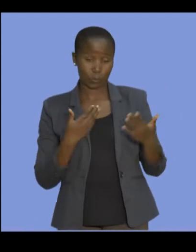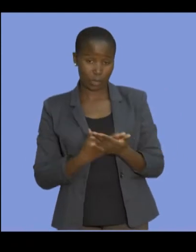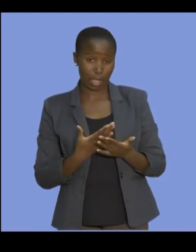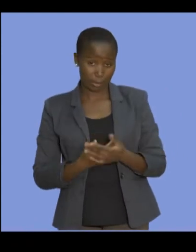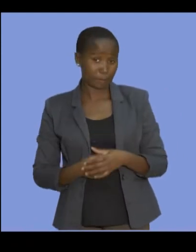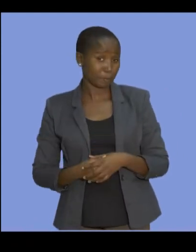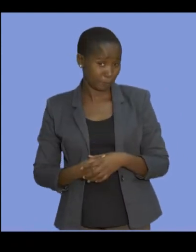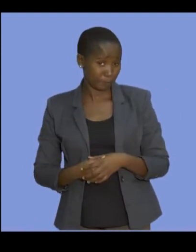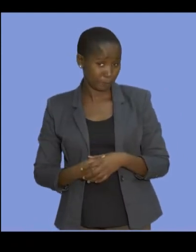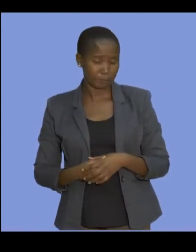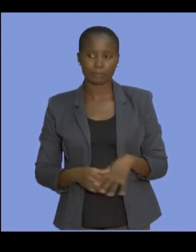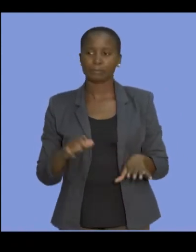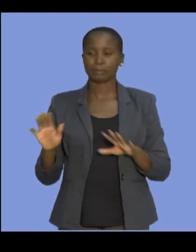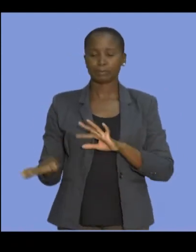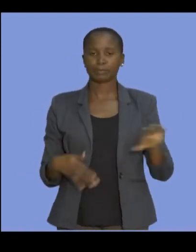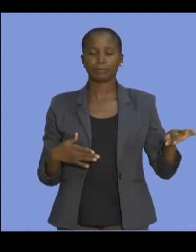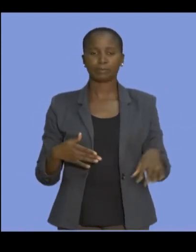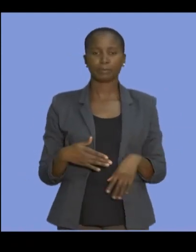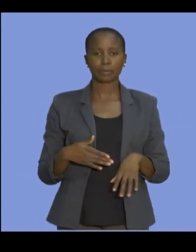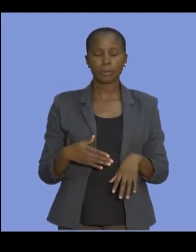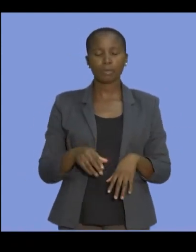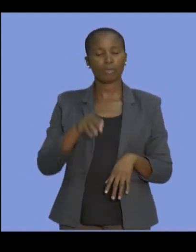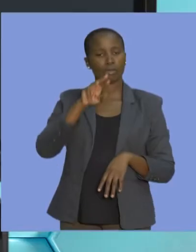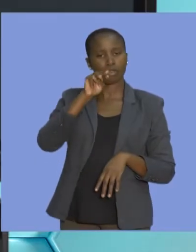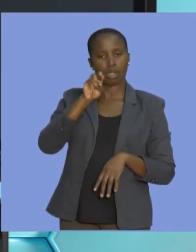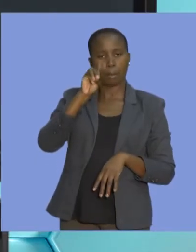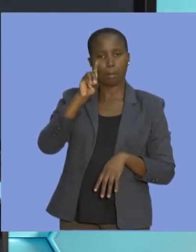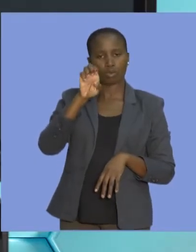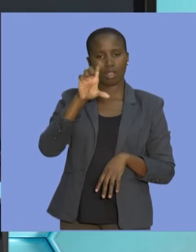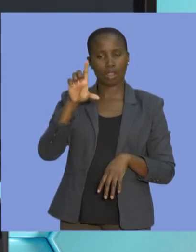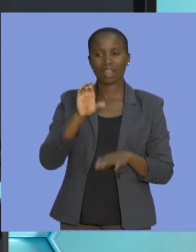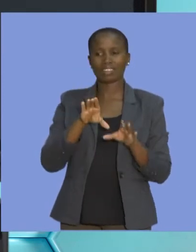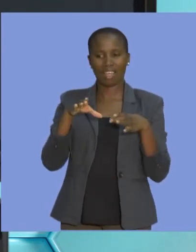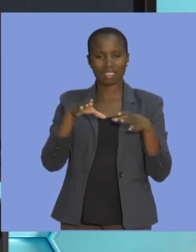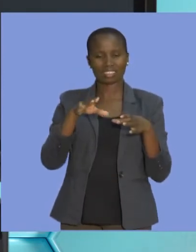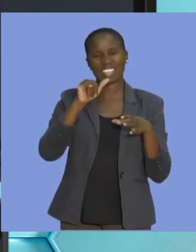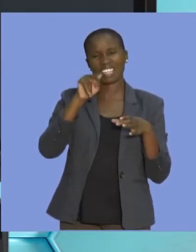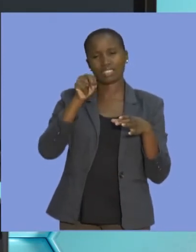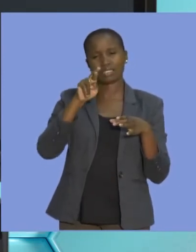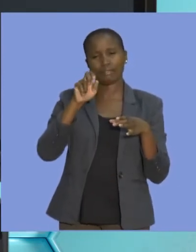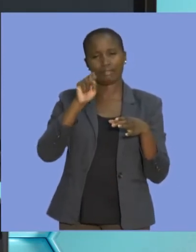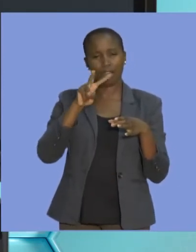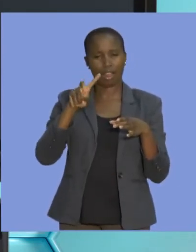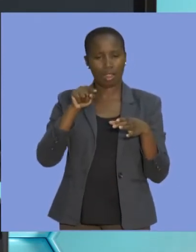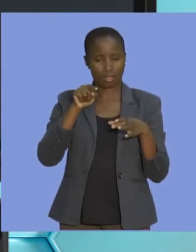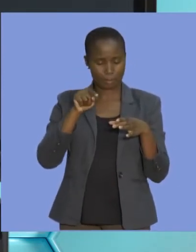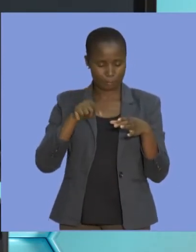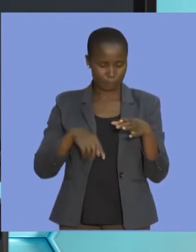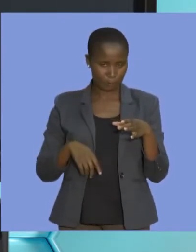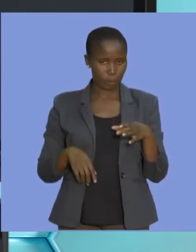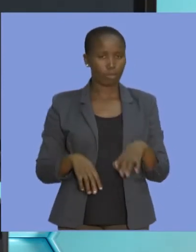And modal class interval. Okay, now, when we have raw